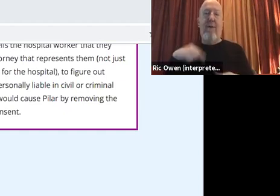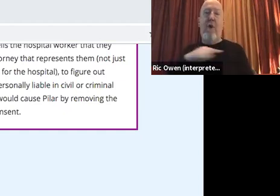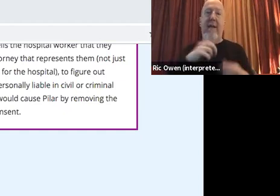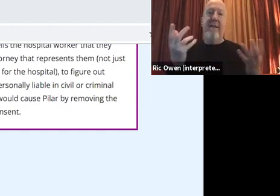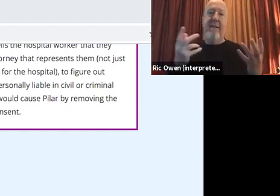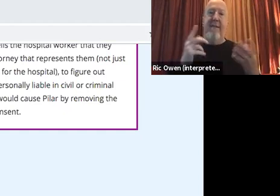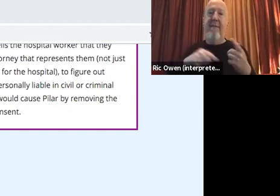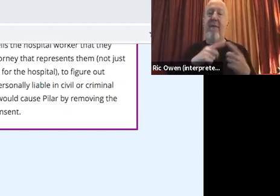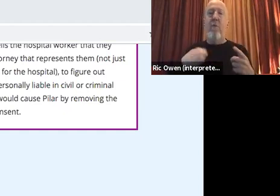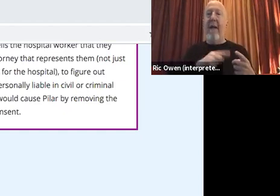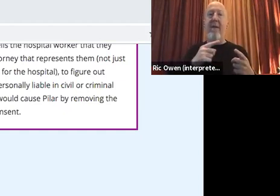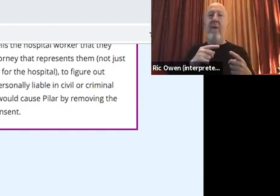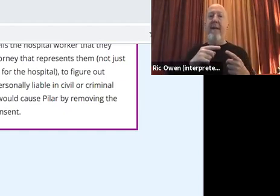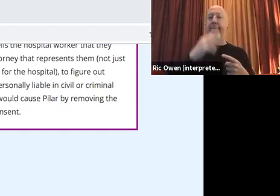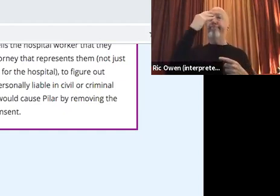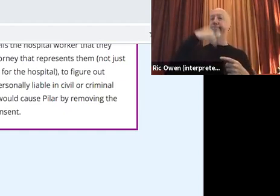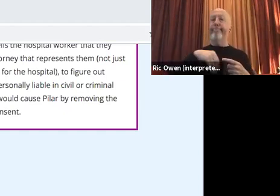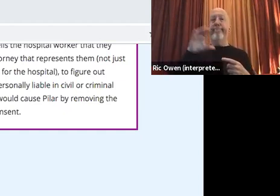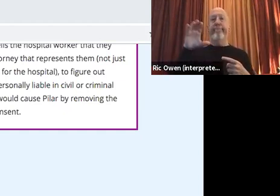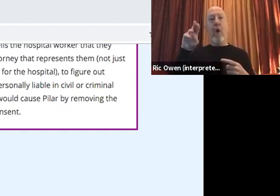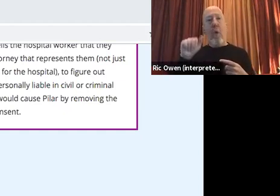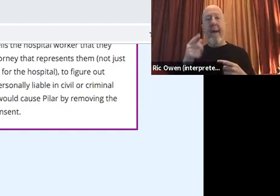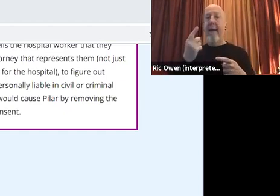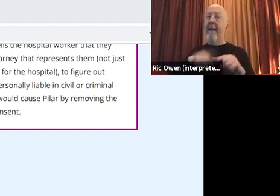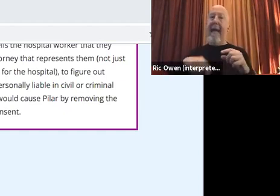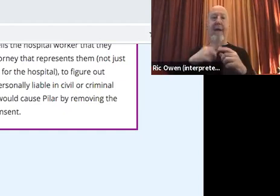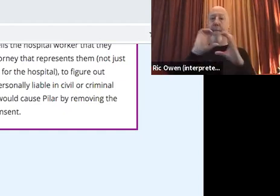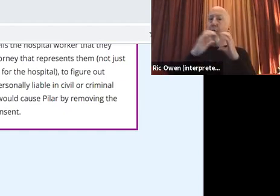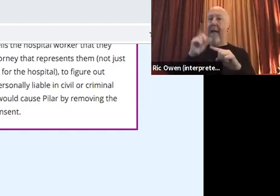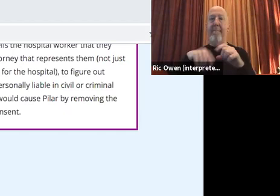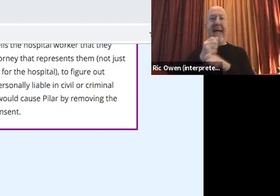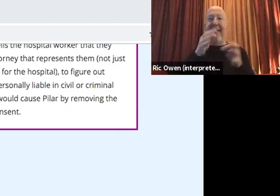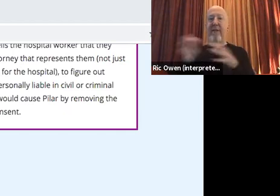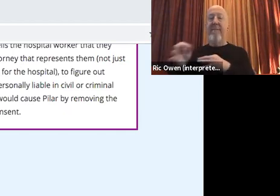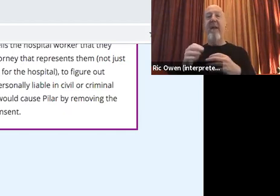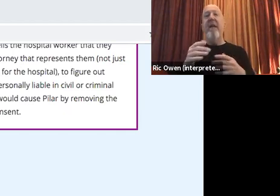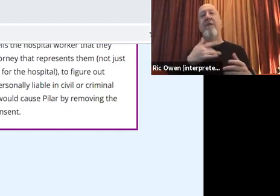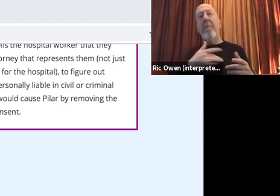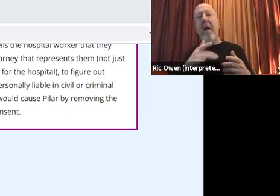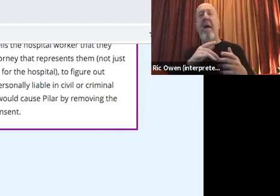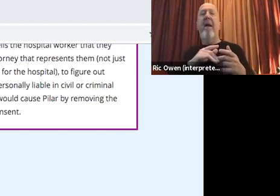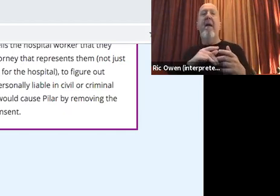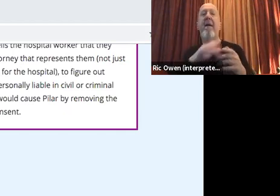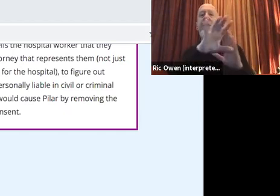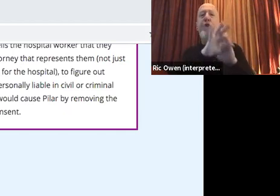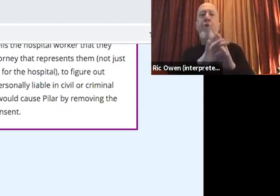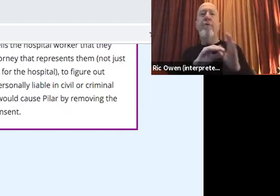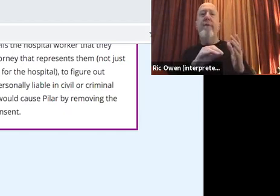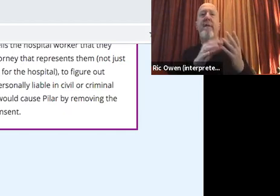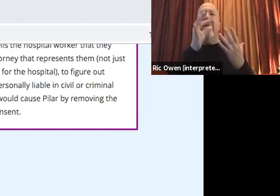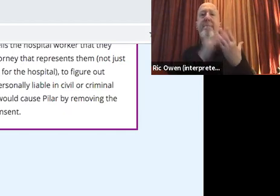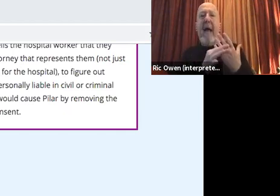When we can't make them for ourselves, that is. So typically that would be a legal spouse, parent, or child. In many